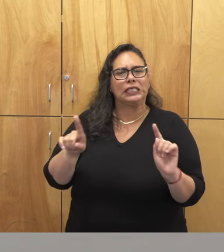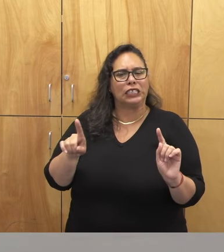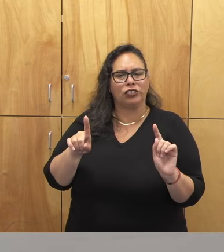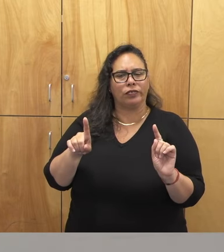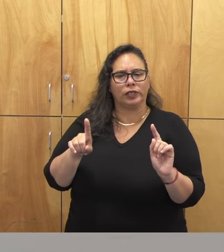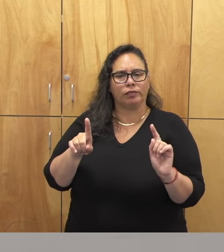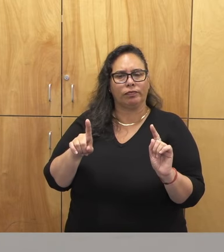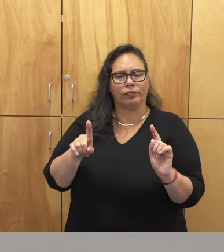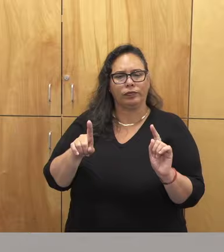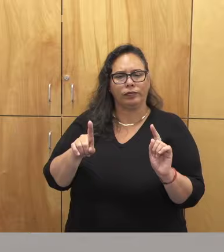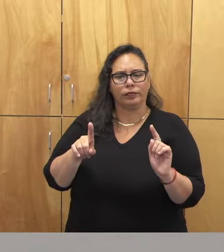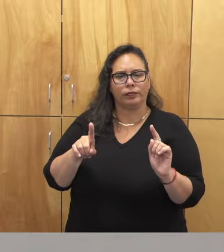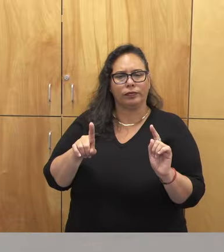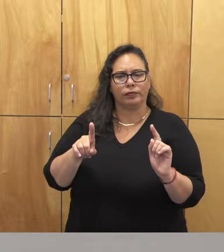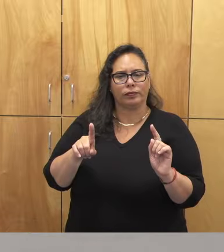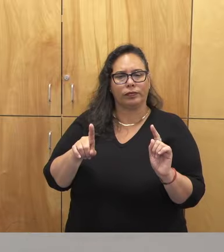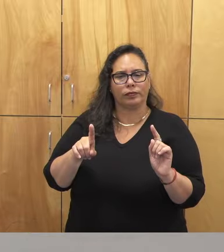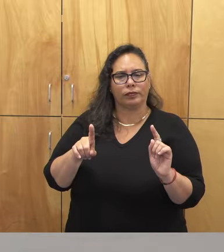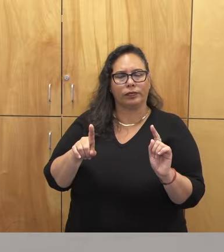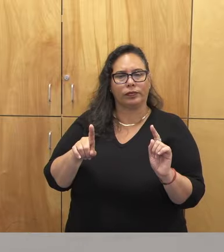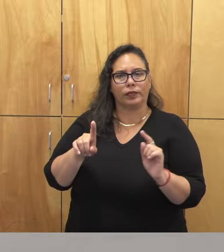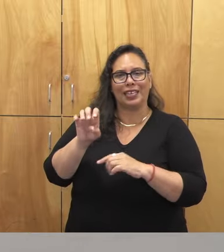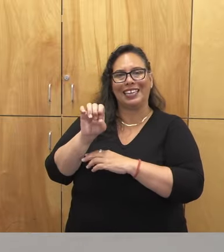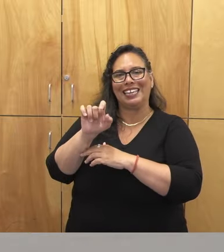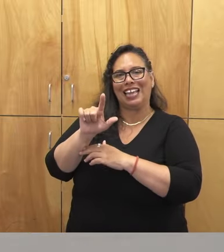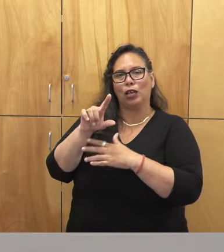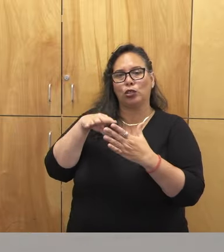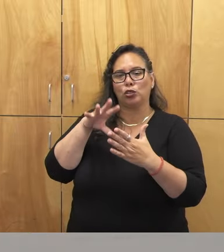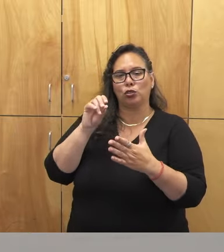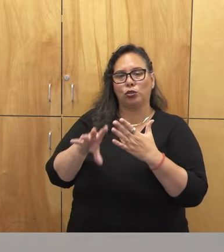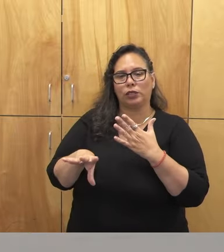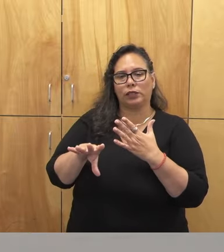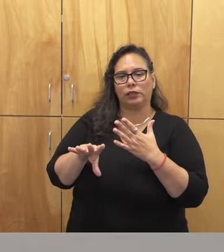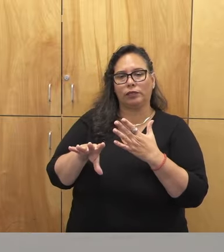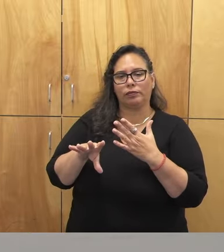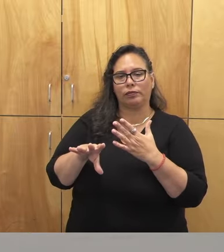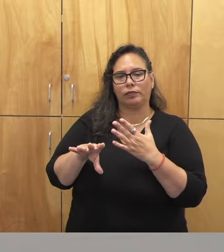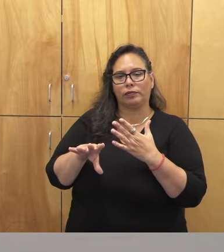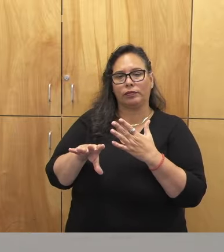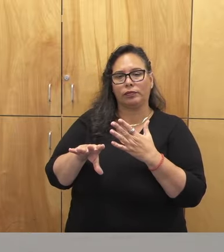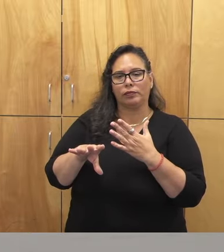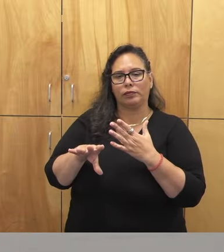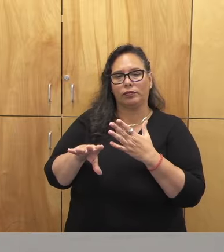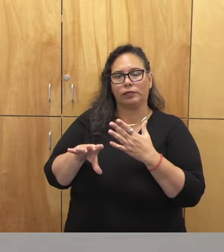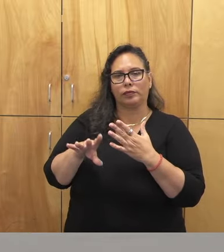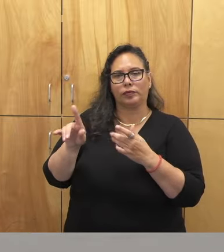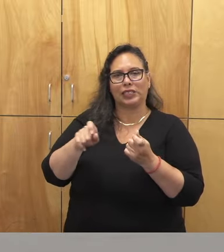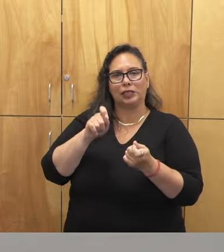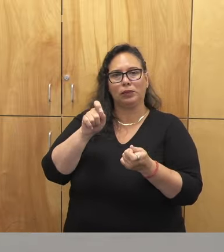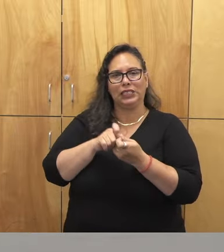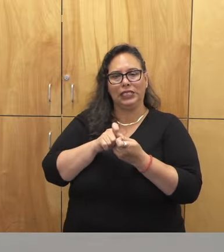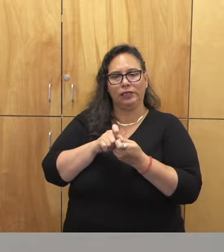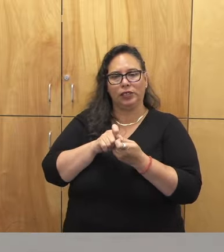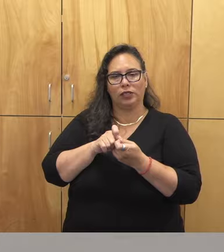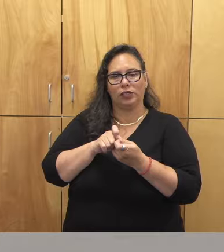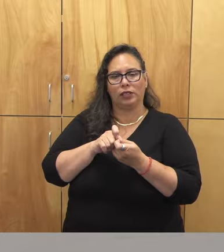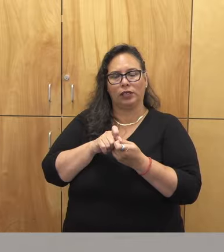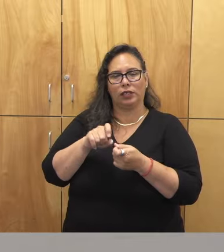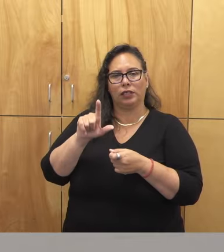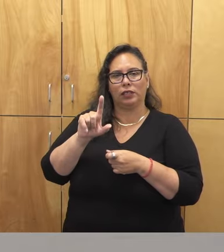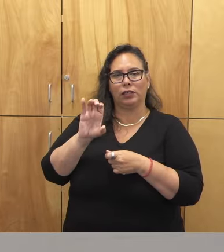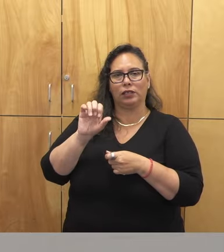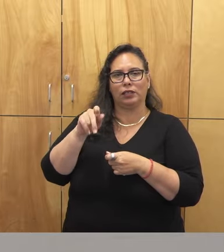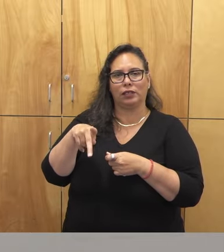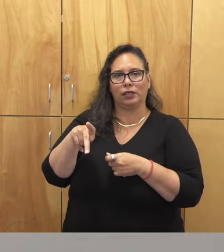is different, what will be different for EL students, and specific to the